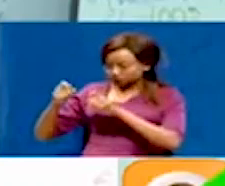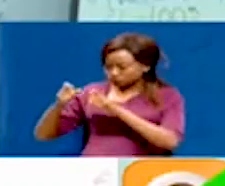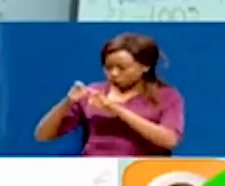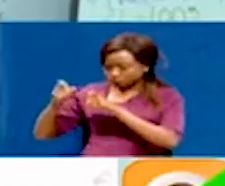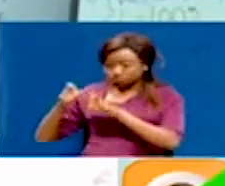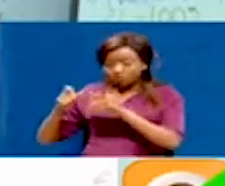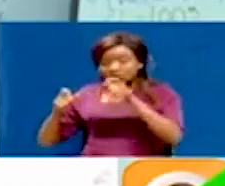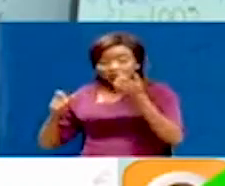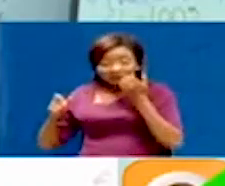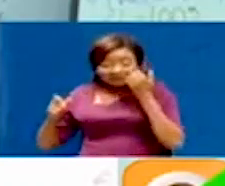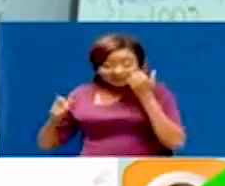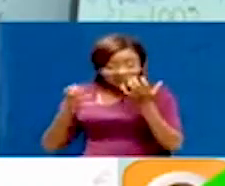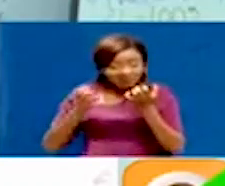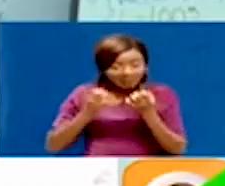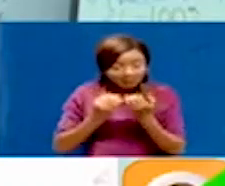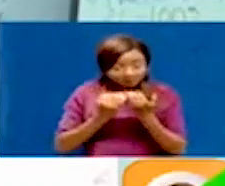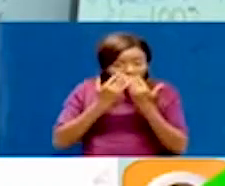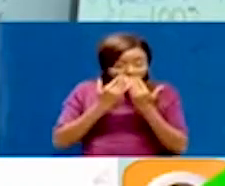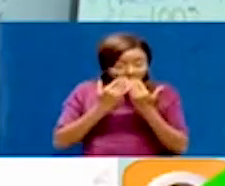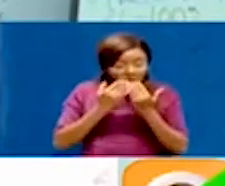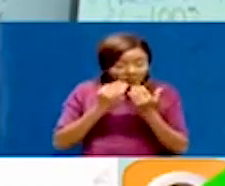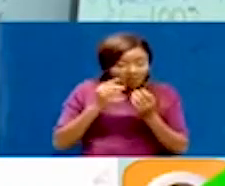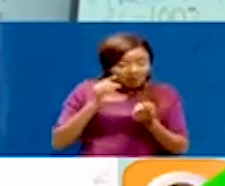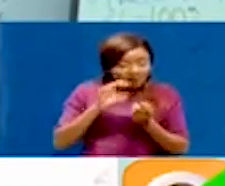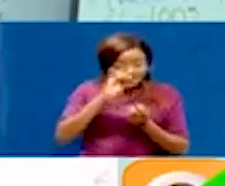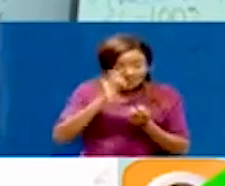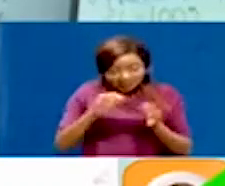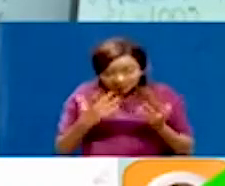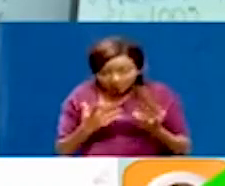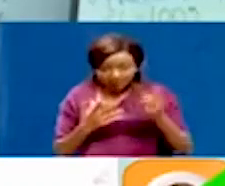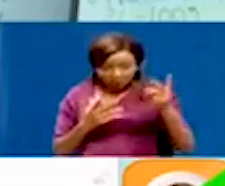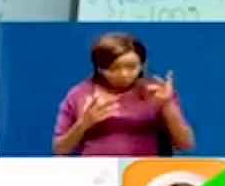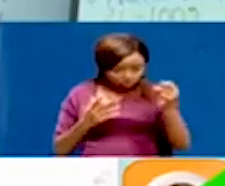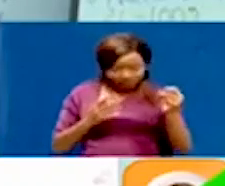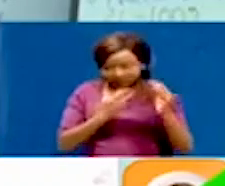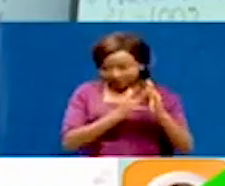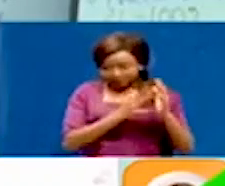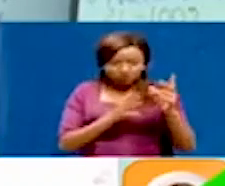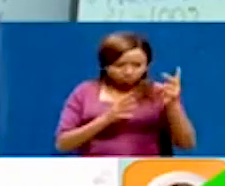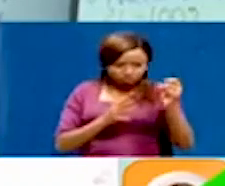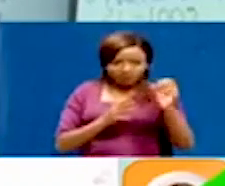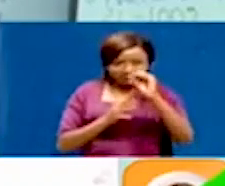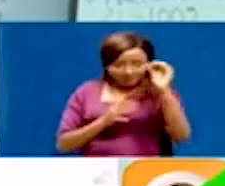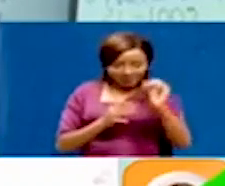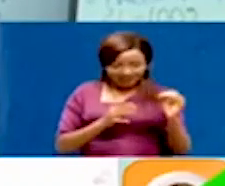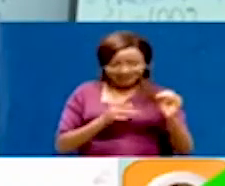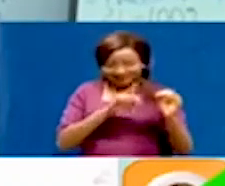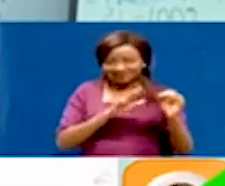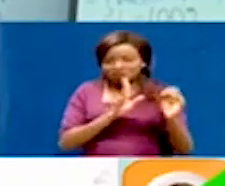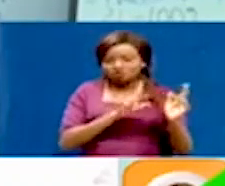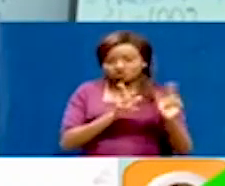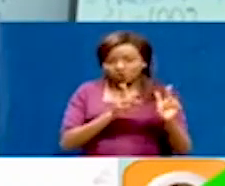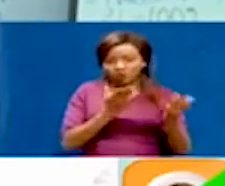of oxygen air that goes to the patient. So able to set between 20%, which is the 21%, that is the normal air we